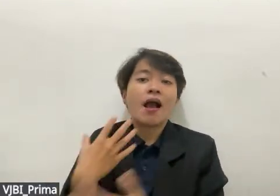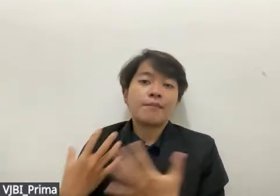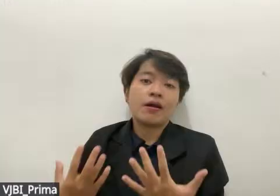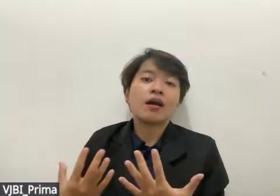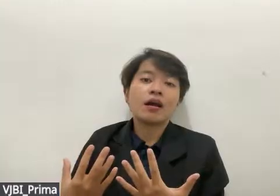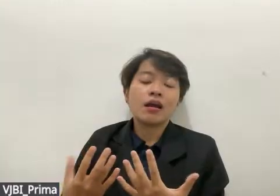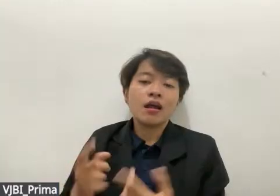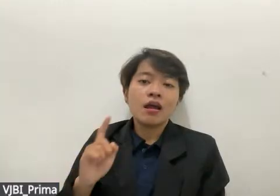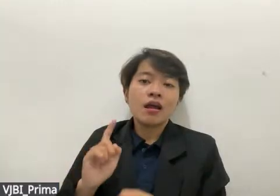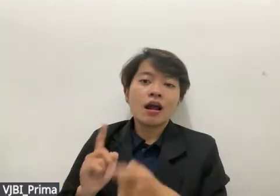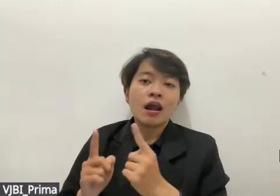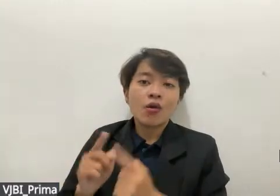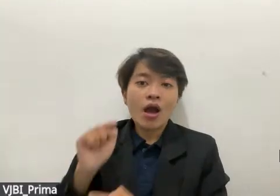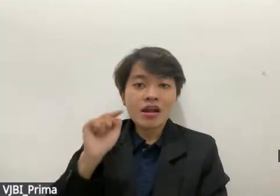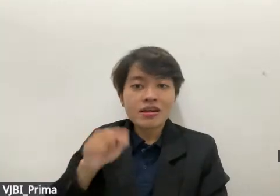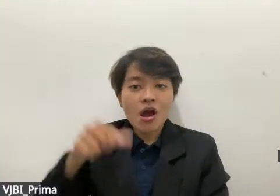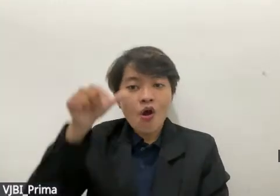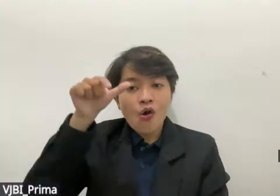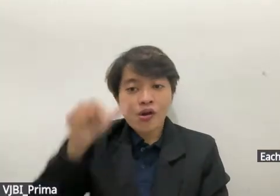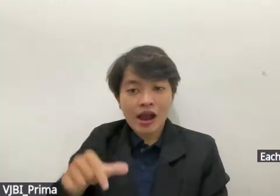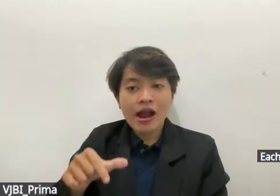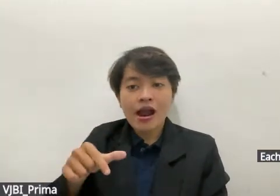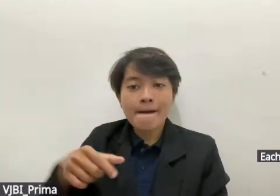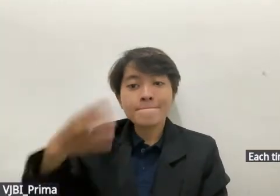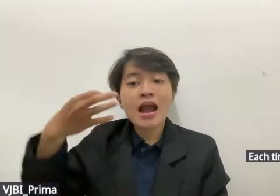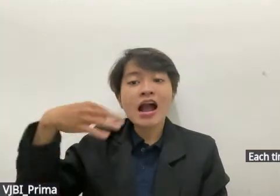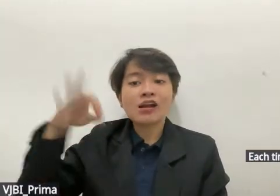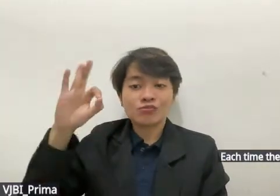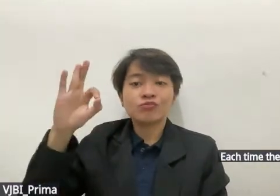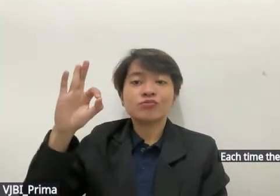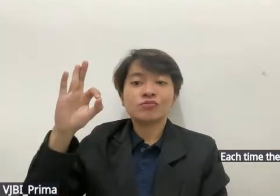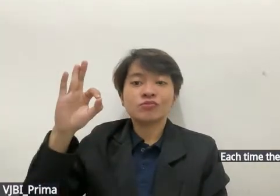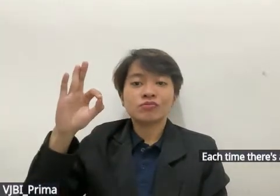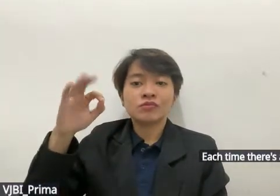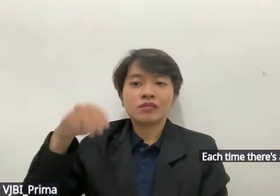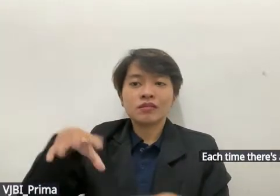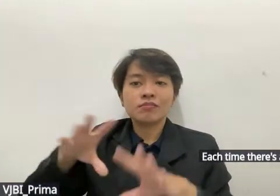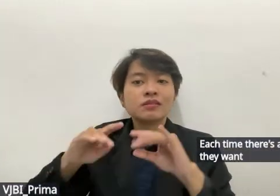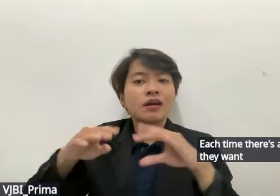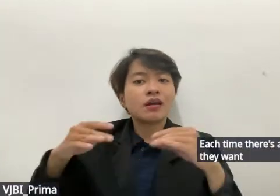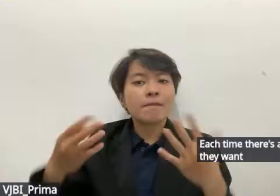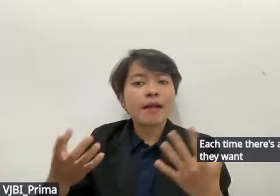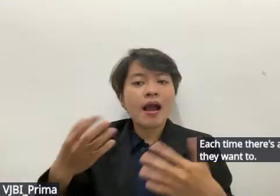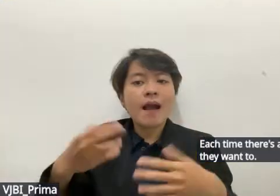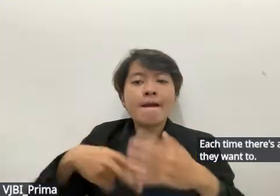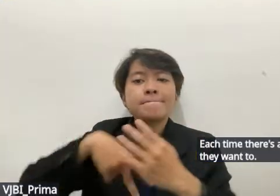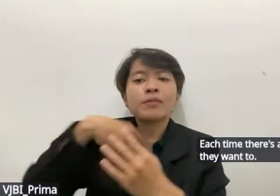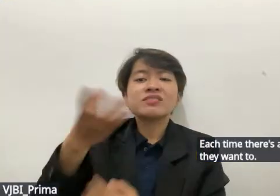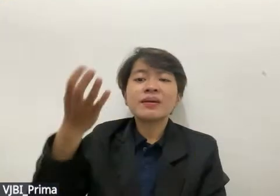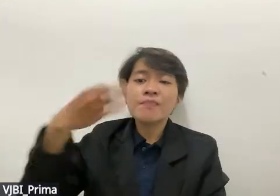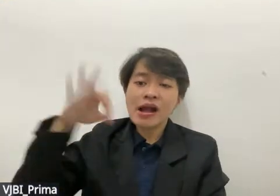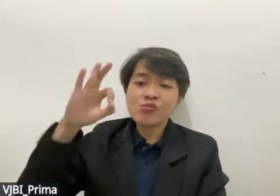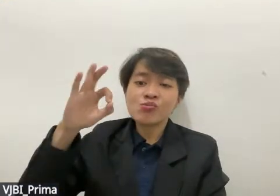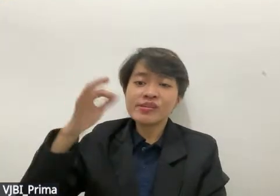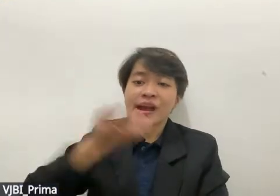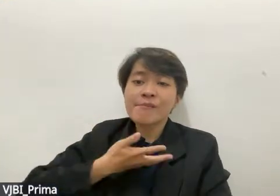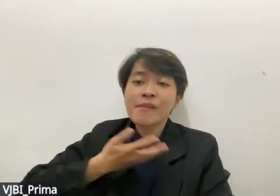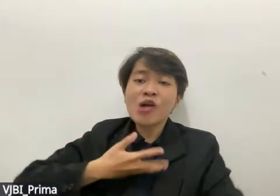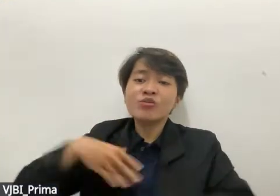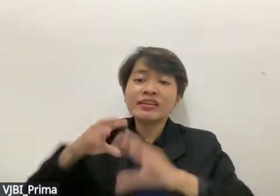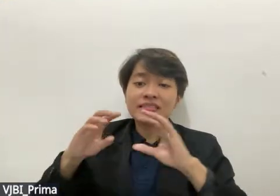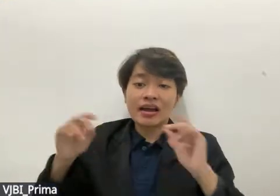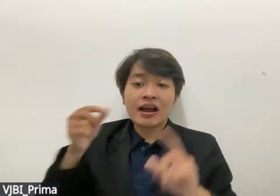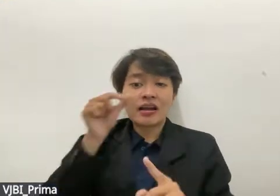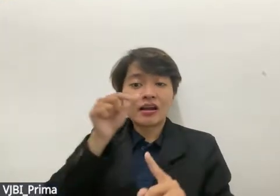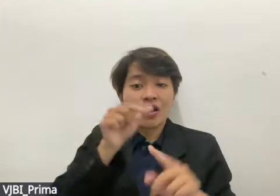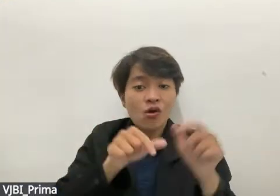in charge, they just work on whatever projects they want to. So there was, I